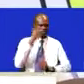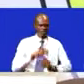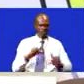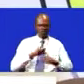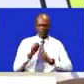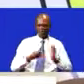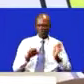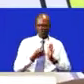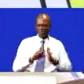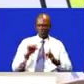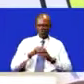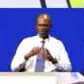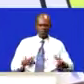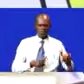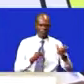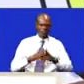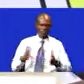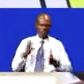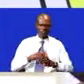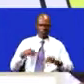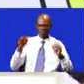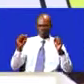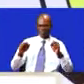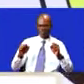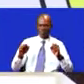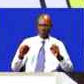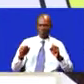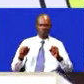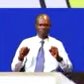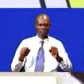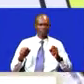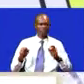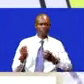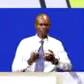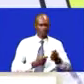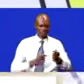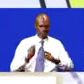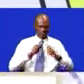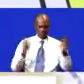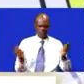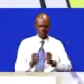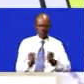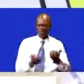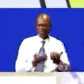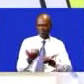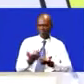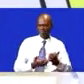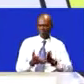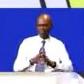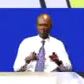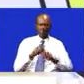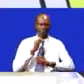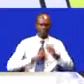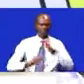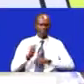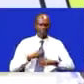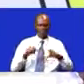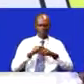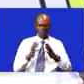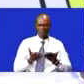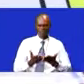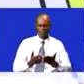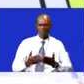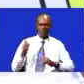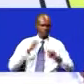frictions and to enhance trade, business, actions and activity